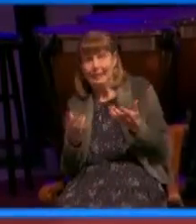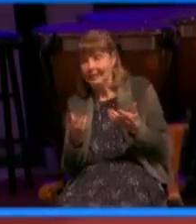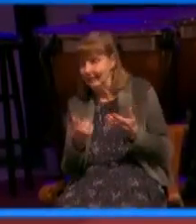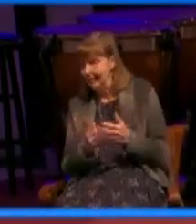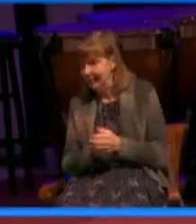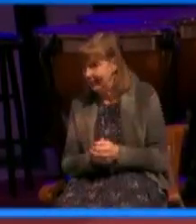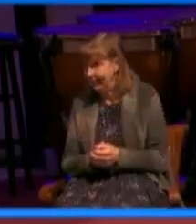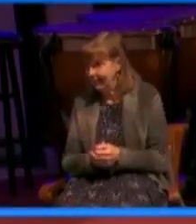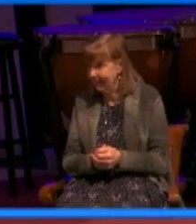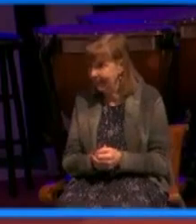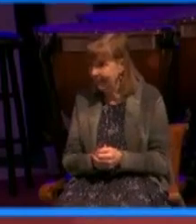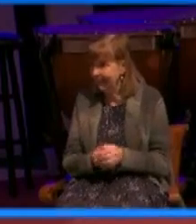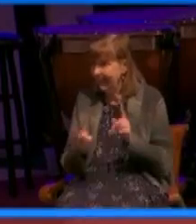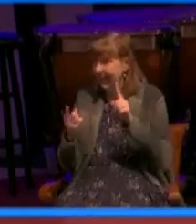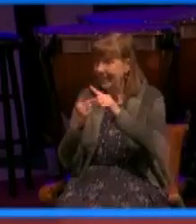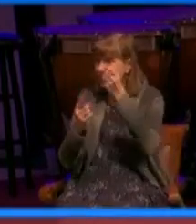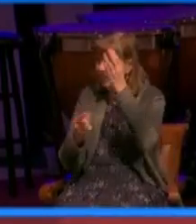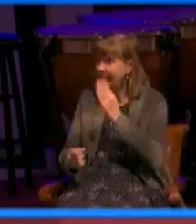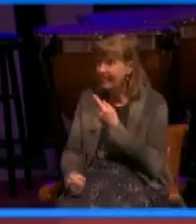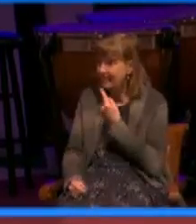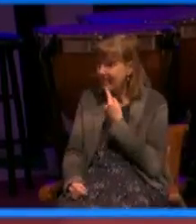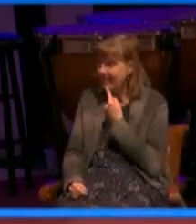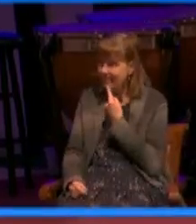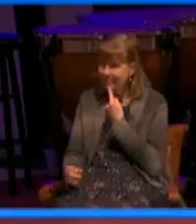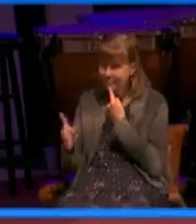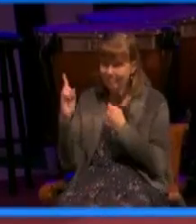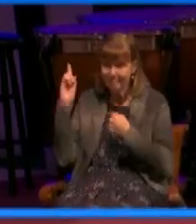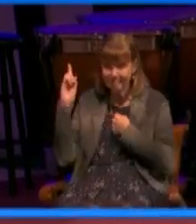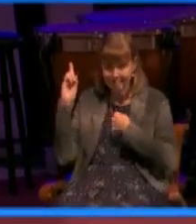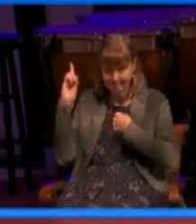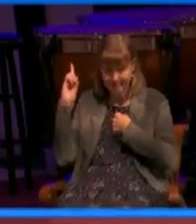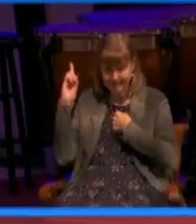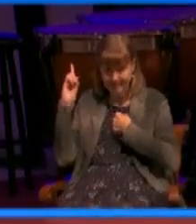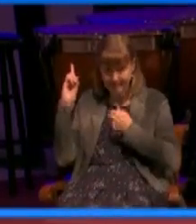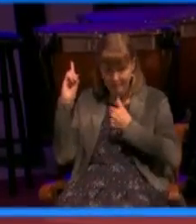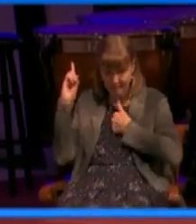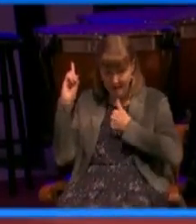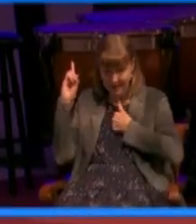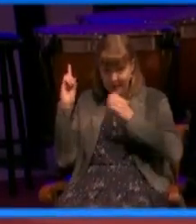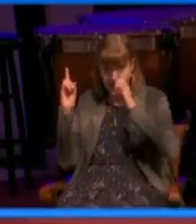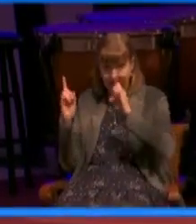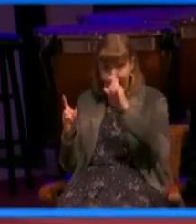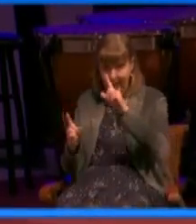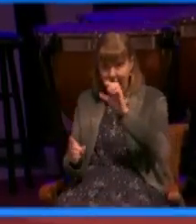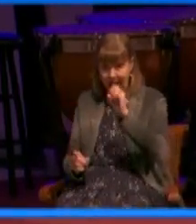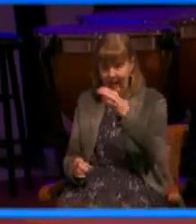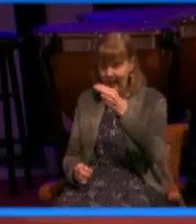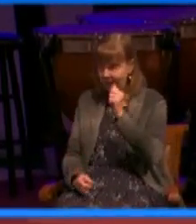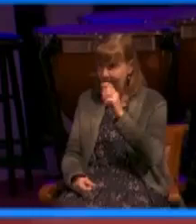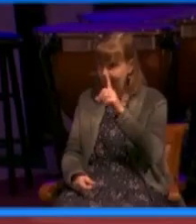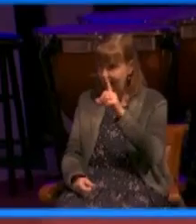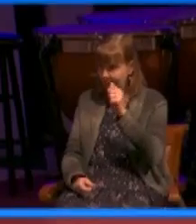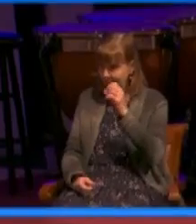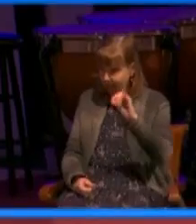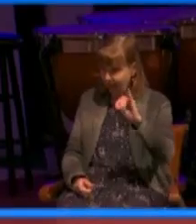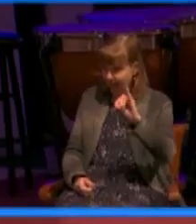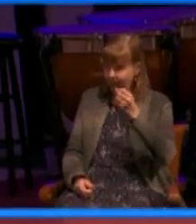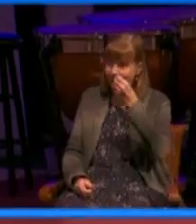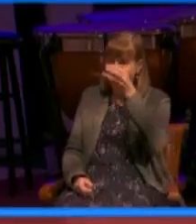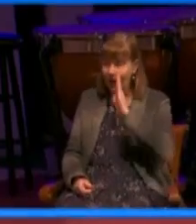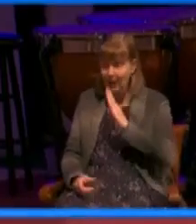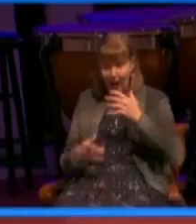Until God says, I am El Shaddai. I am God Almighty. I can do what I have